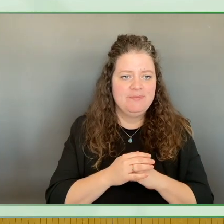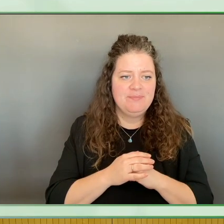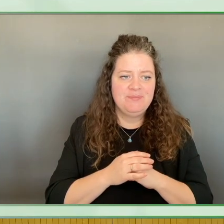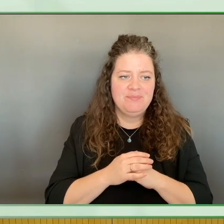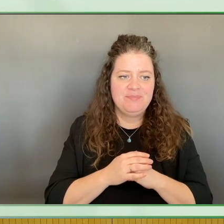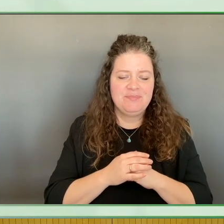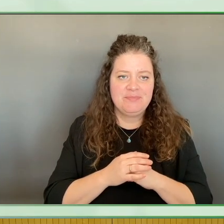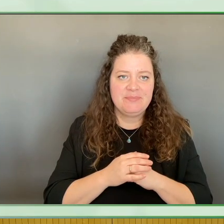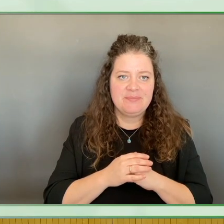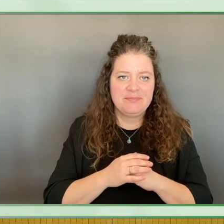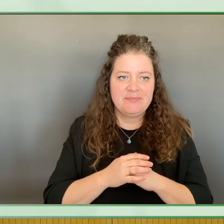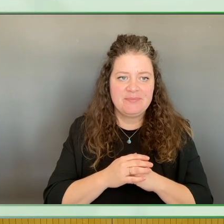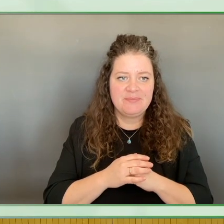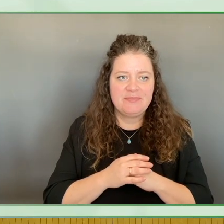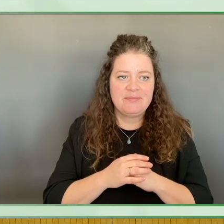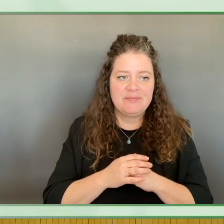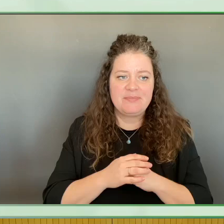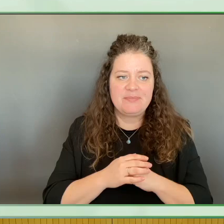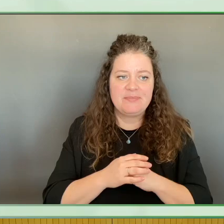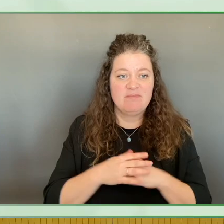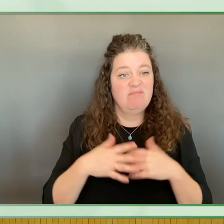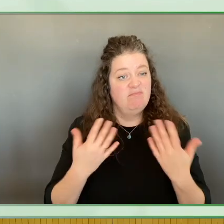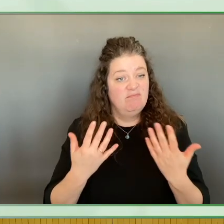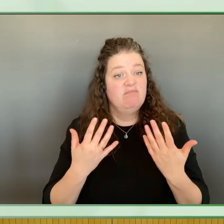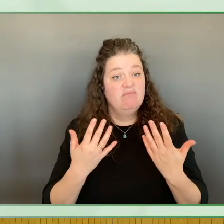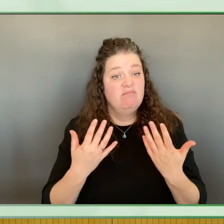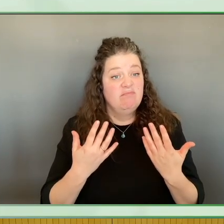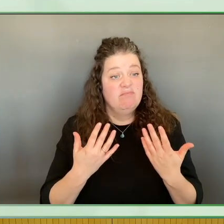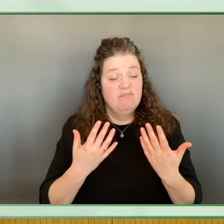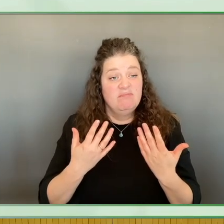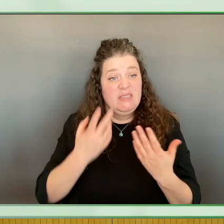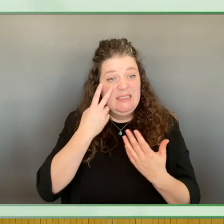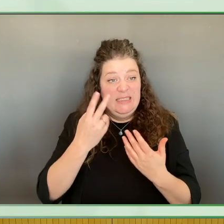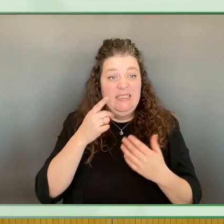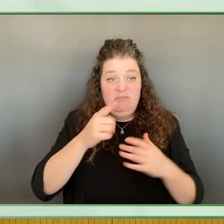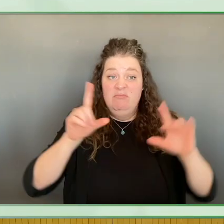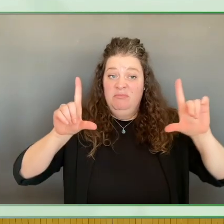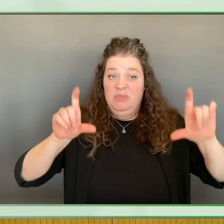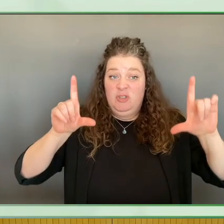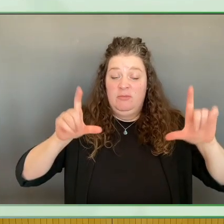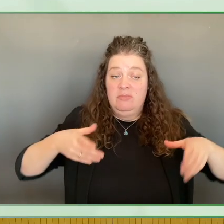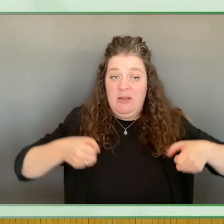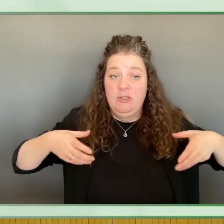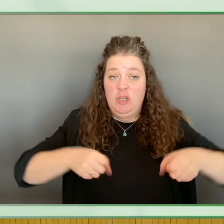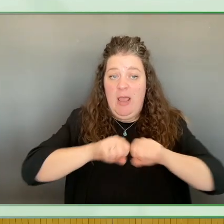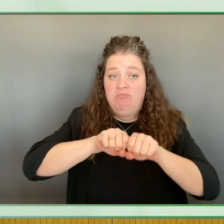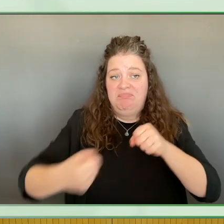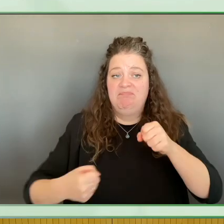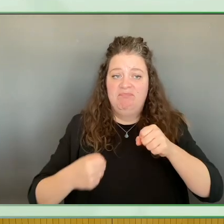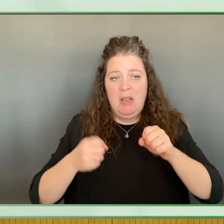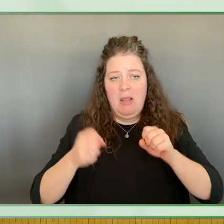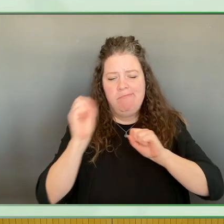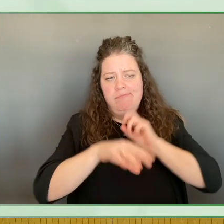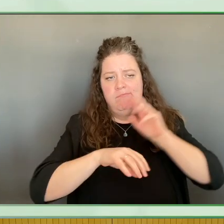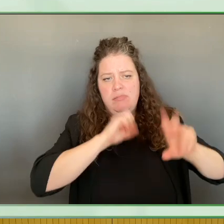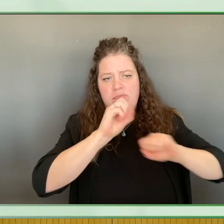Because of that, a scene like this, a pile of broken wheelchairs that are abandoned and not repaired, although